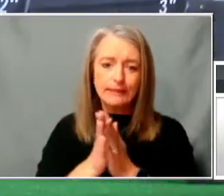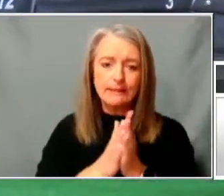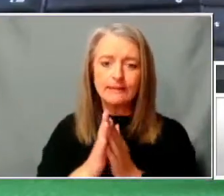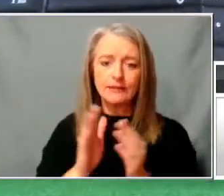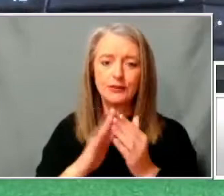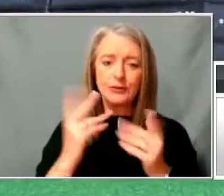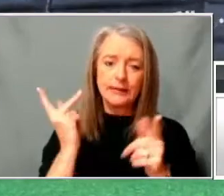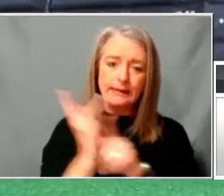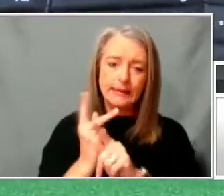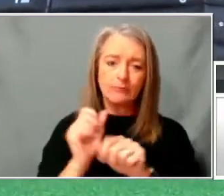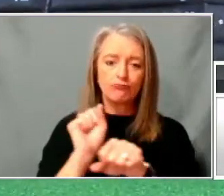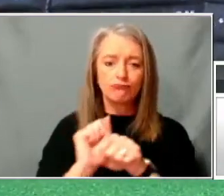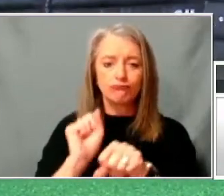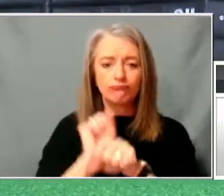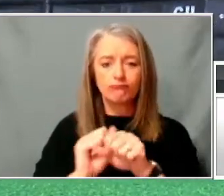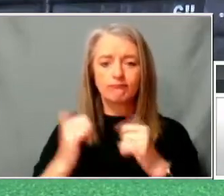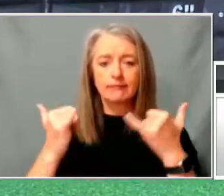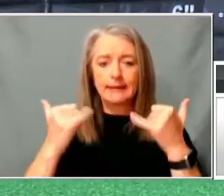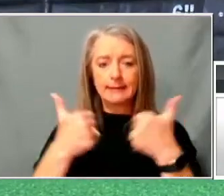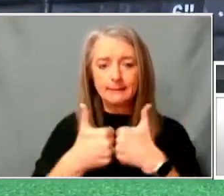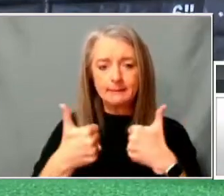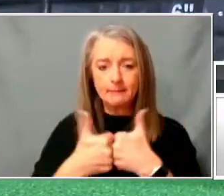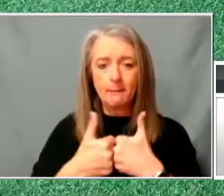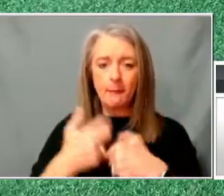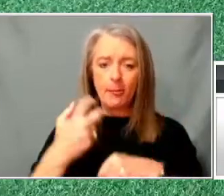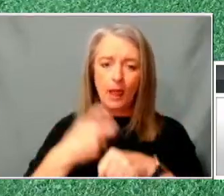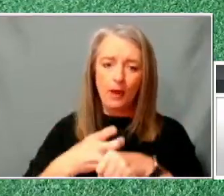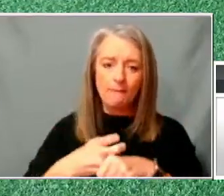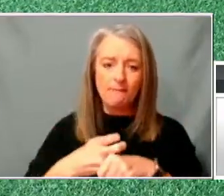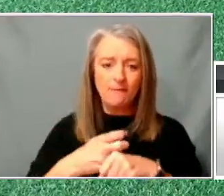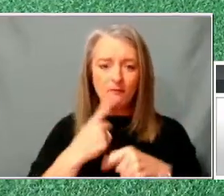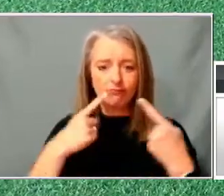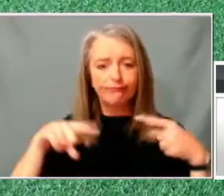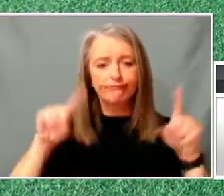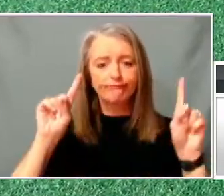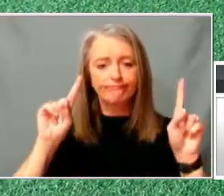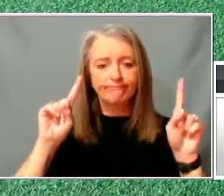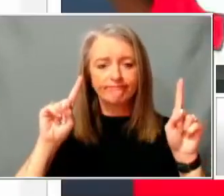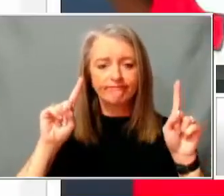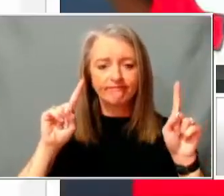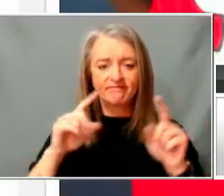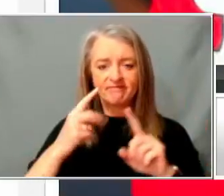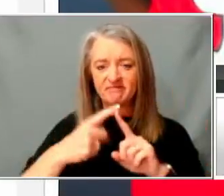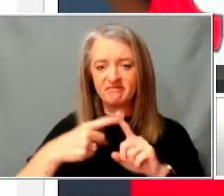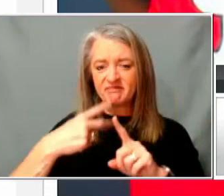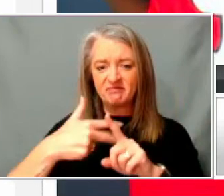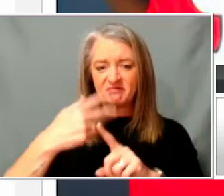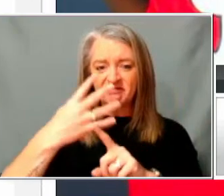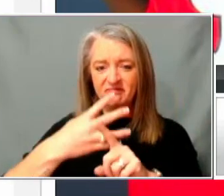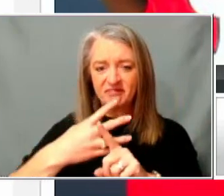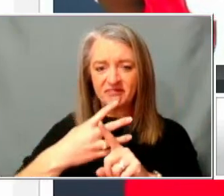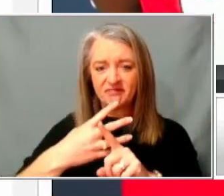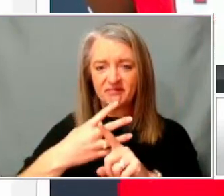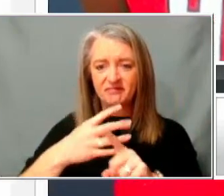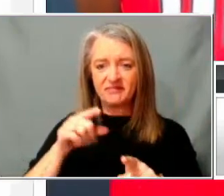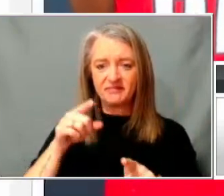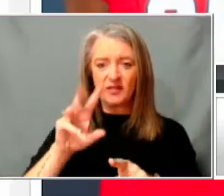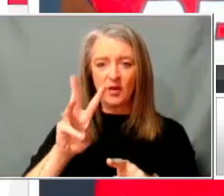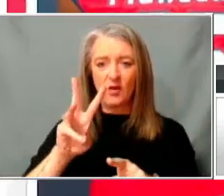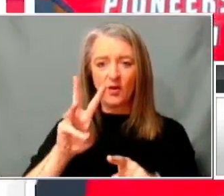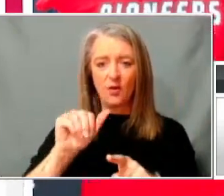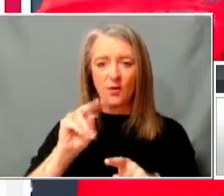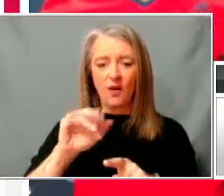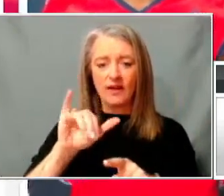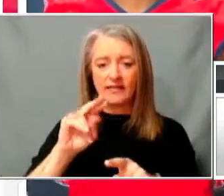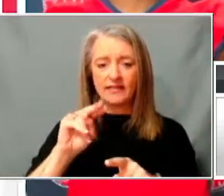stay on the field. The hard work paid off. Fast forward months later, and Wanye is making a return to the game with